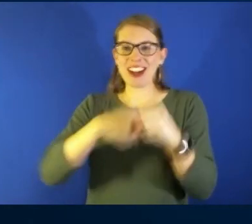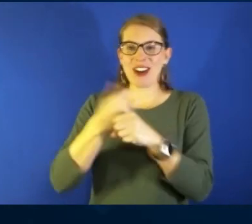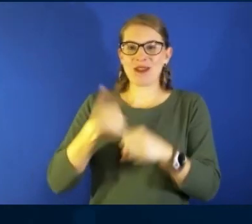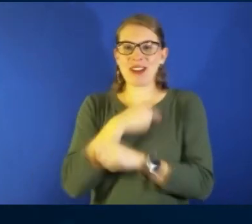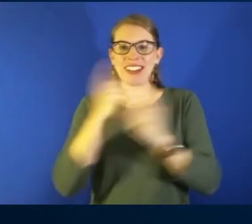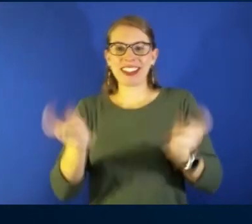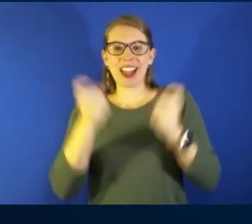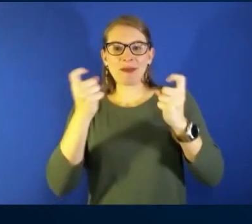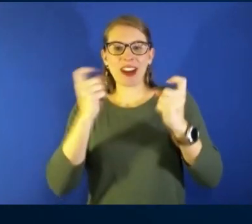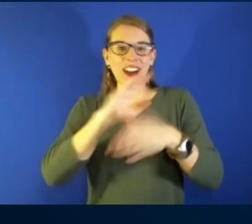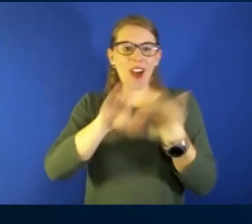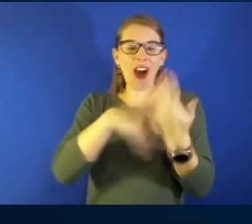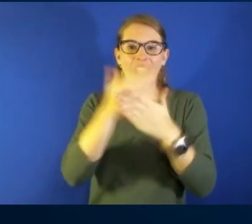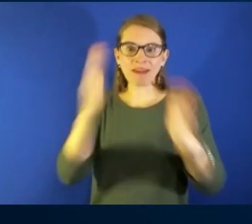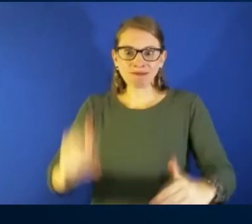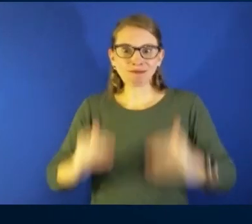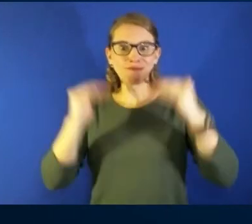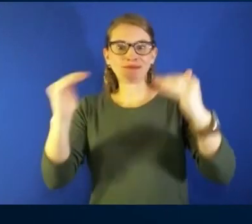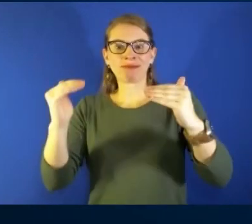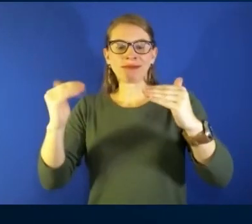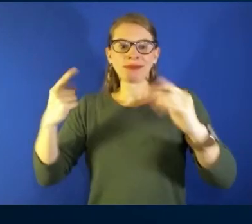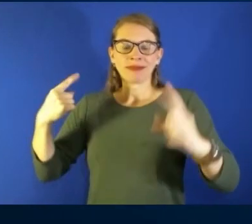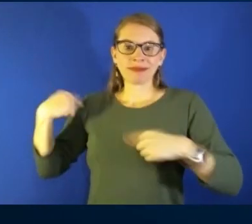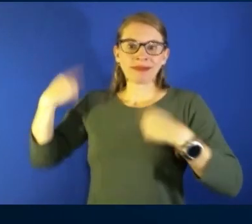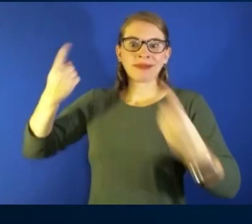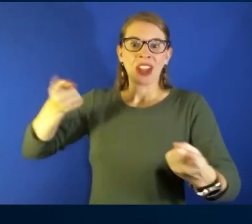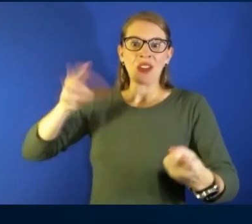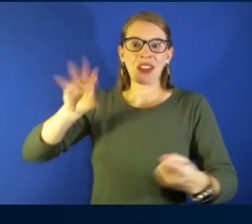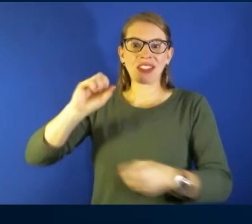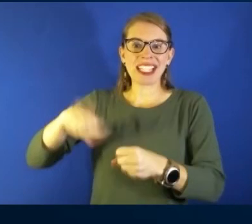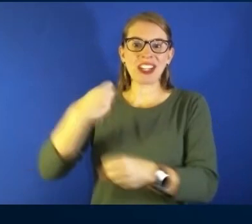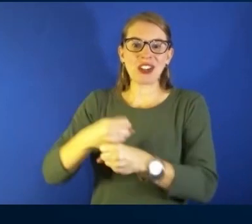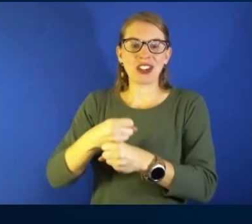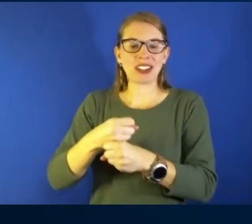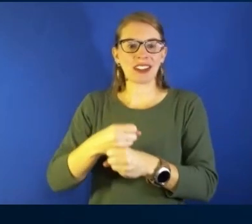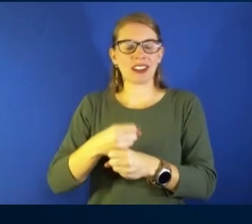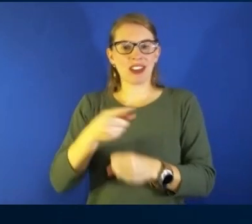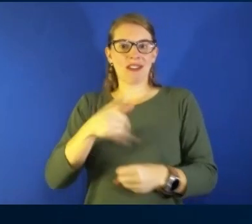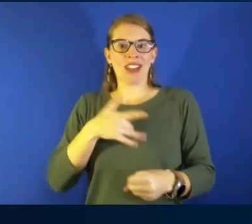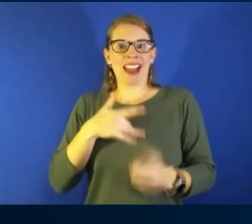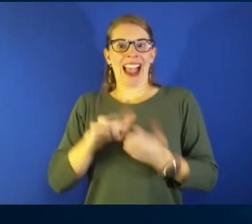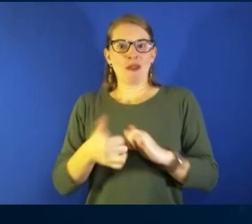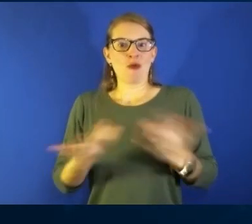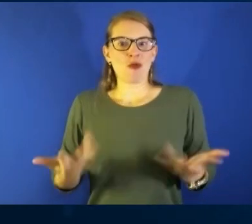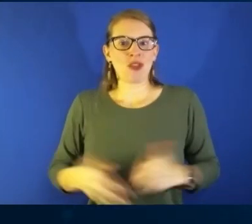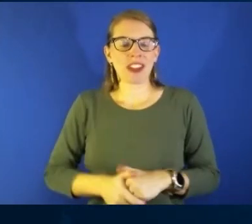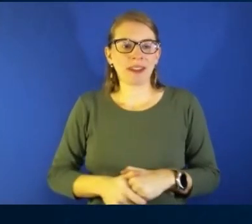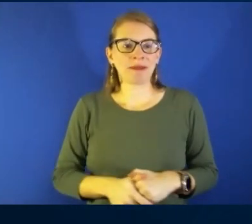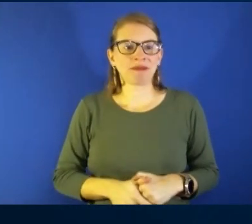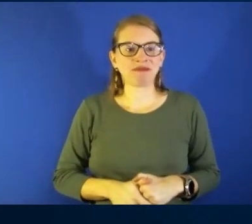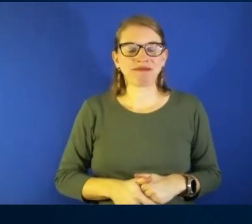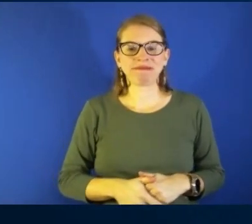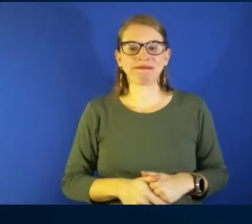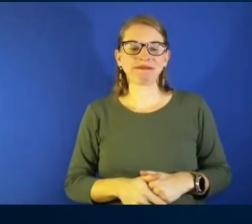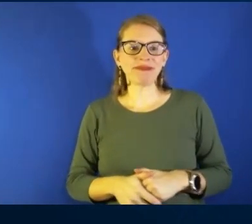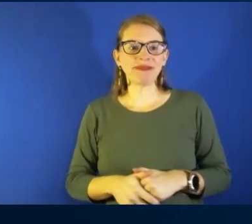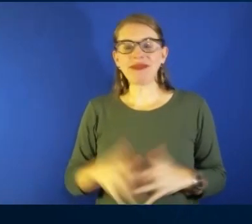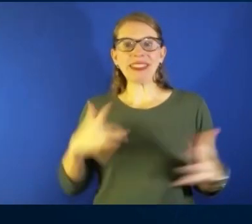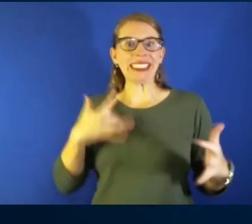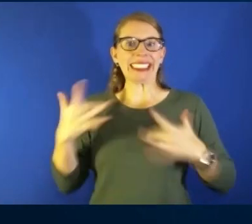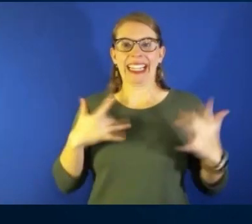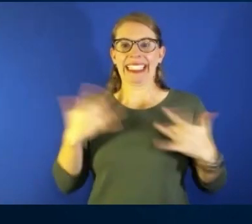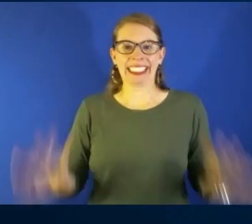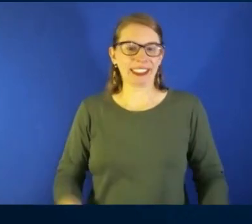the advancements over the last 50 years, what's that like for you? It's both. It's so exciting. It's